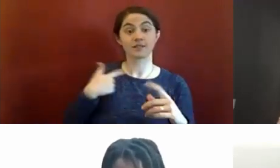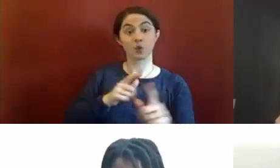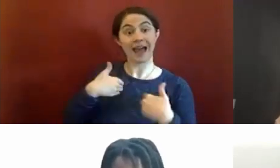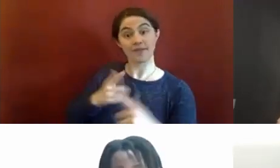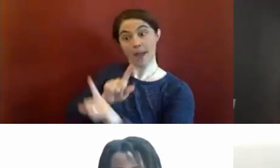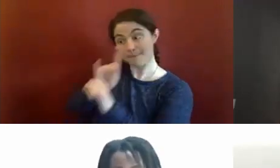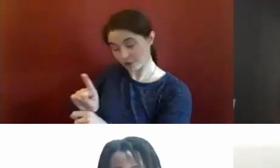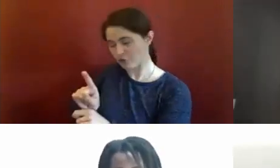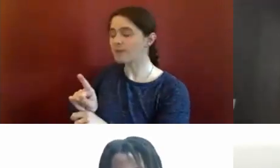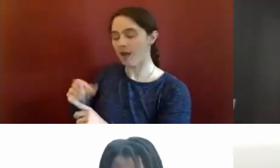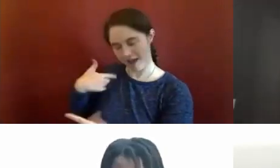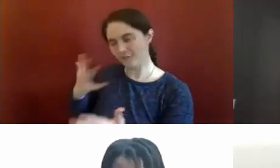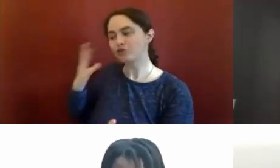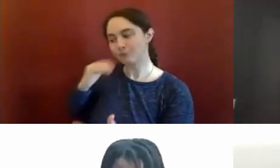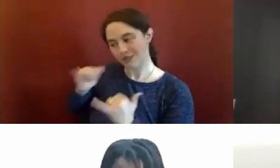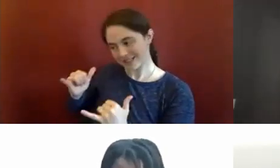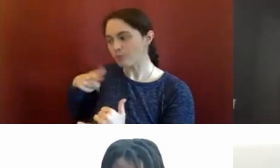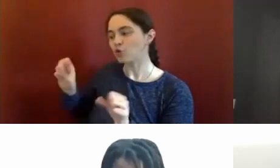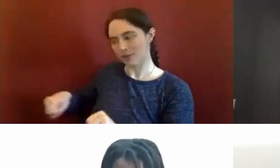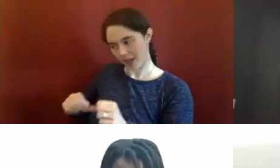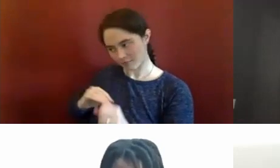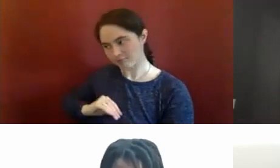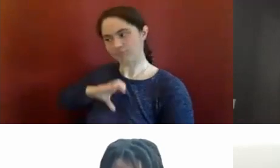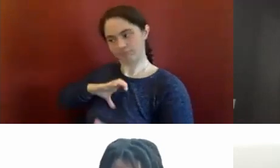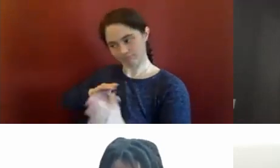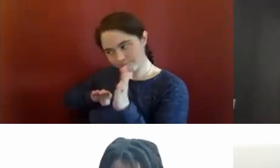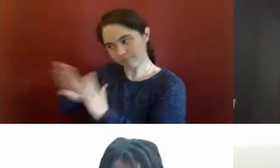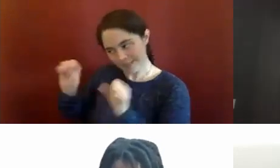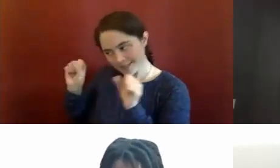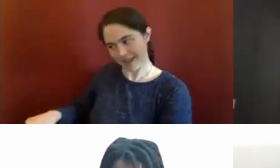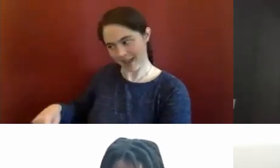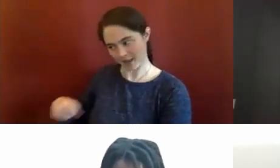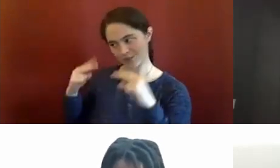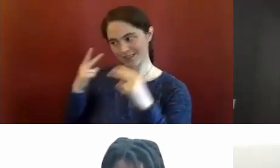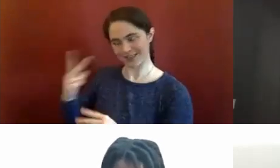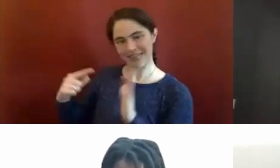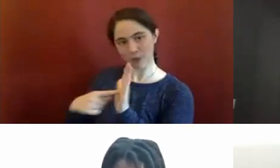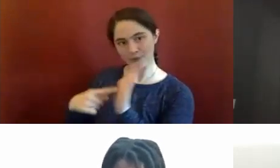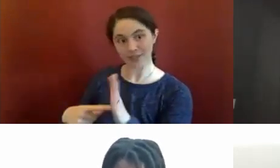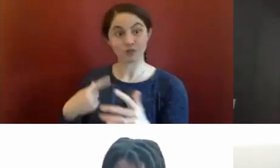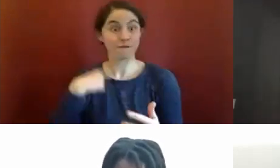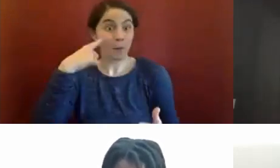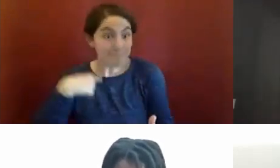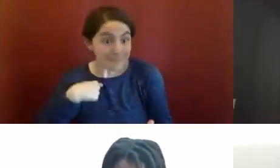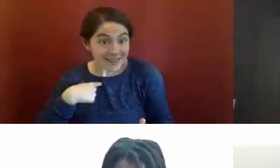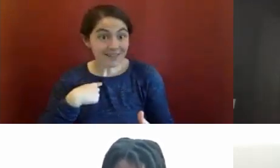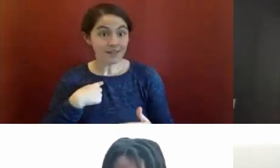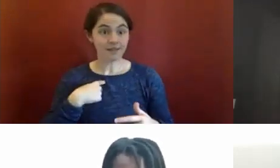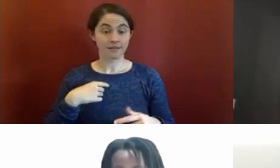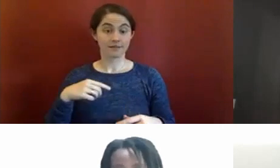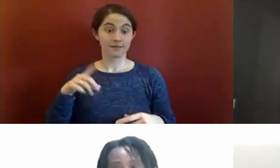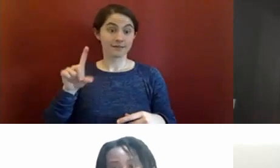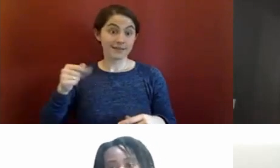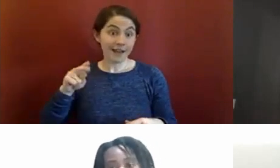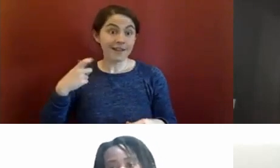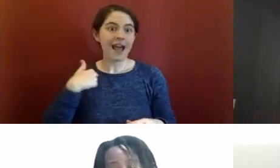know the system to navigate. So these are some of the things that I am taking away from this conversation. And I'm grateful for everyone who's been